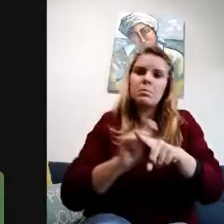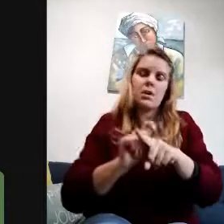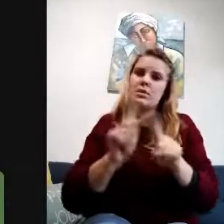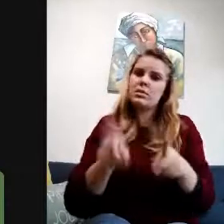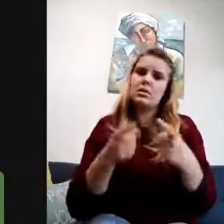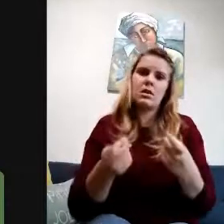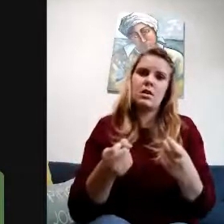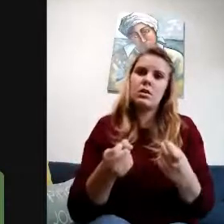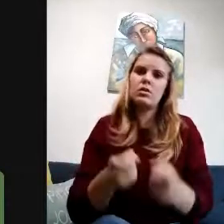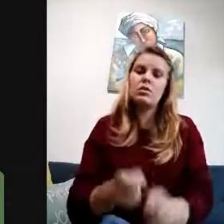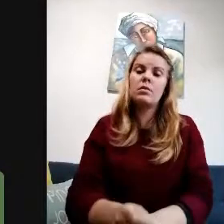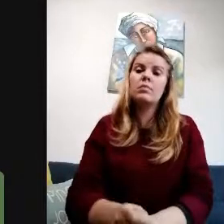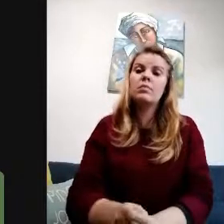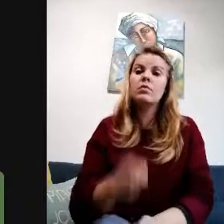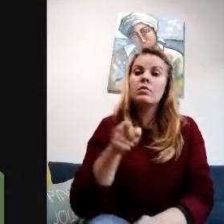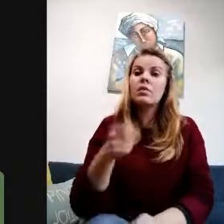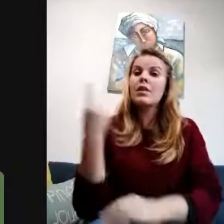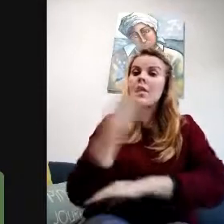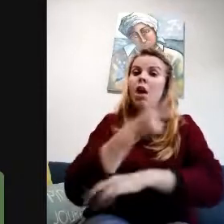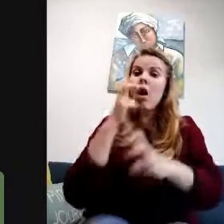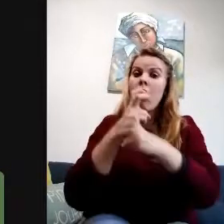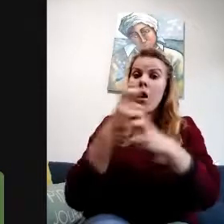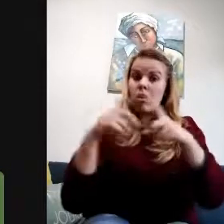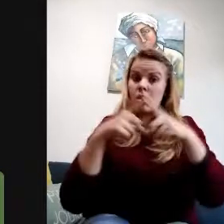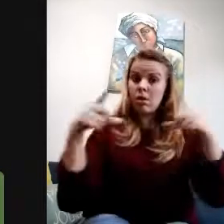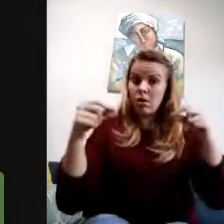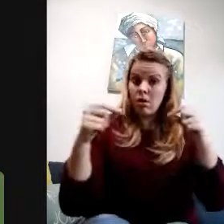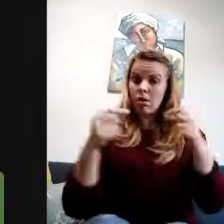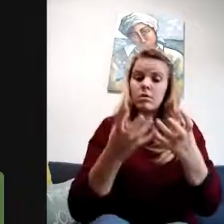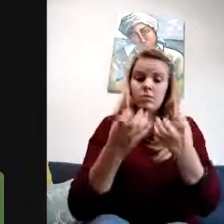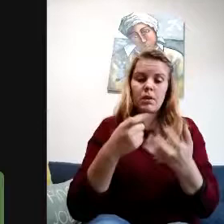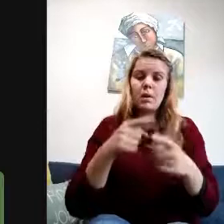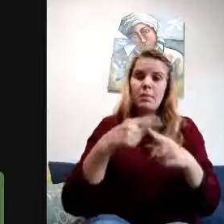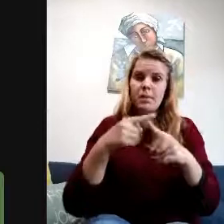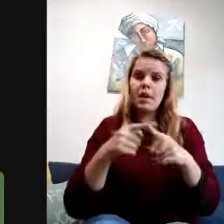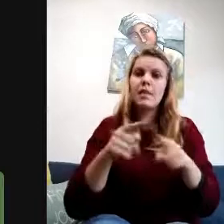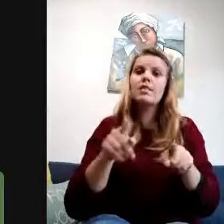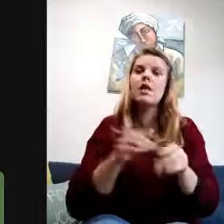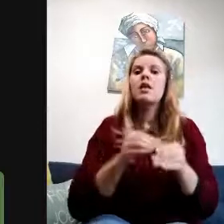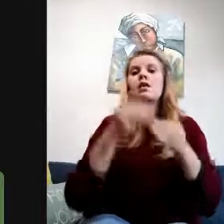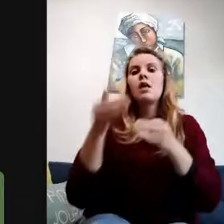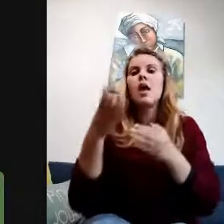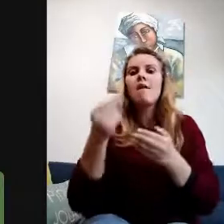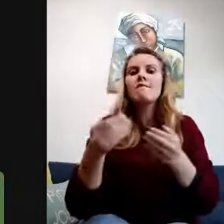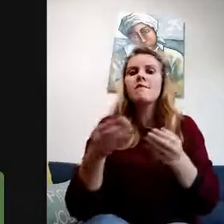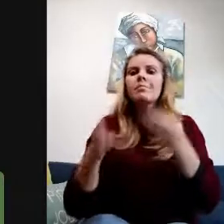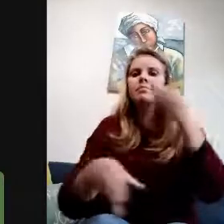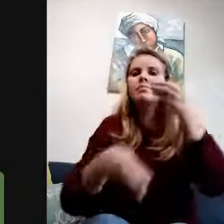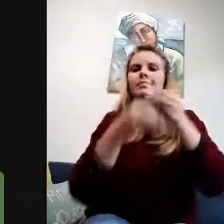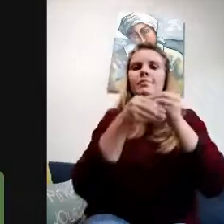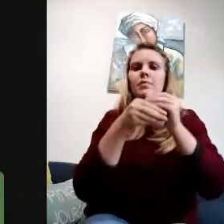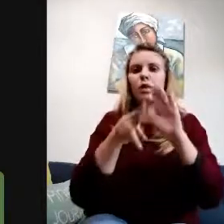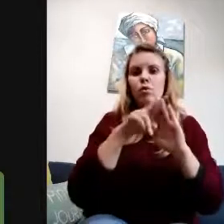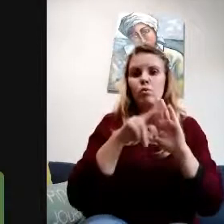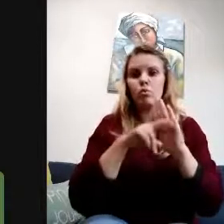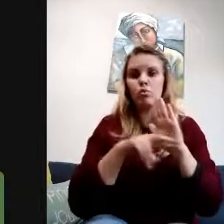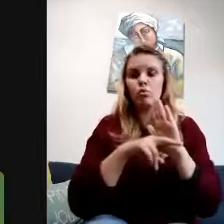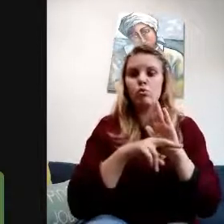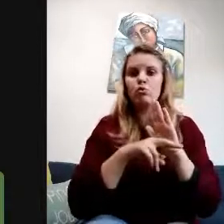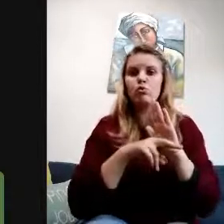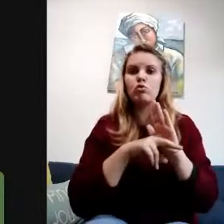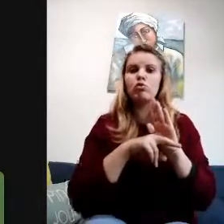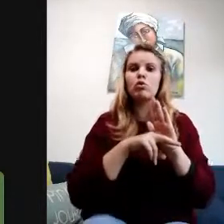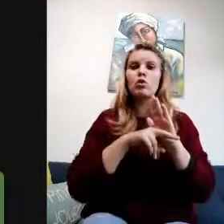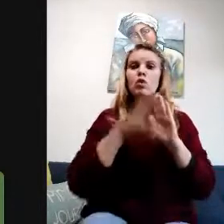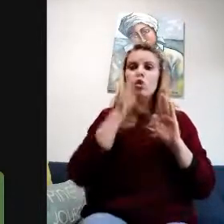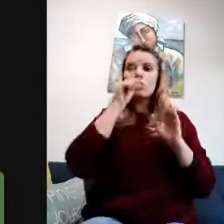will then call, so your hard card is in play, and then you'll receive your additional local rules. Now, Craig, getting to your question about preferred lies,